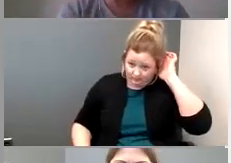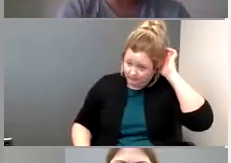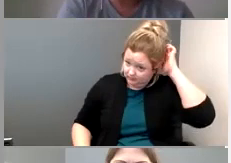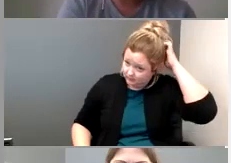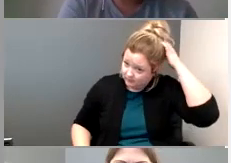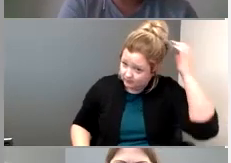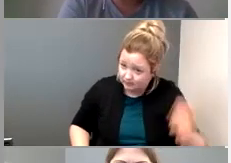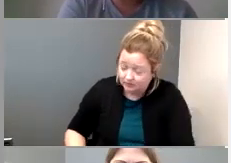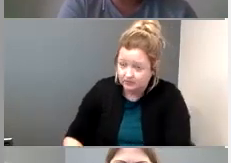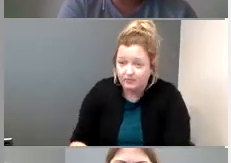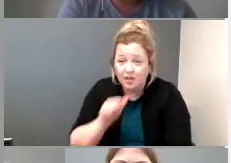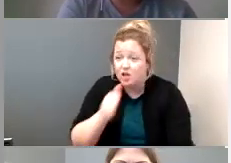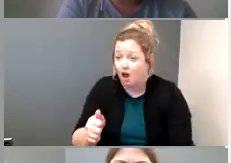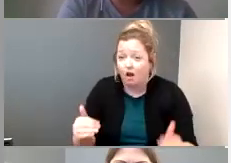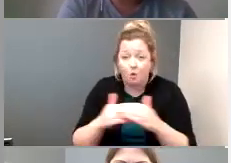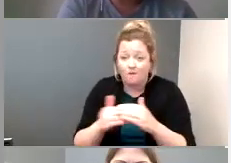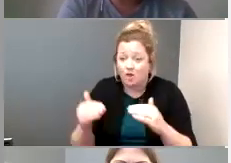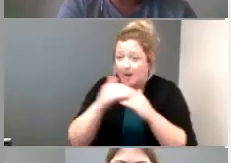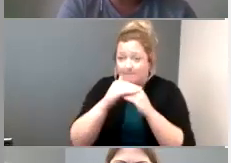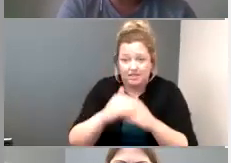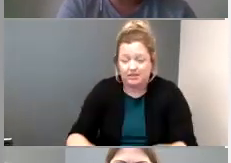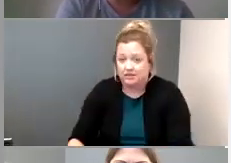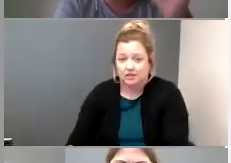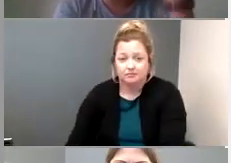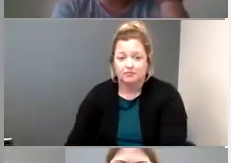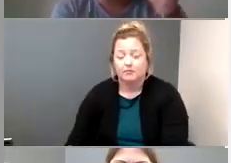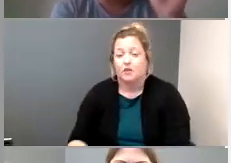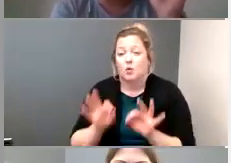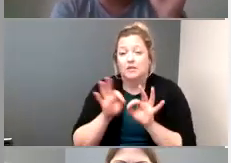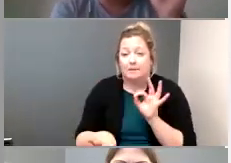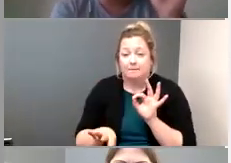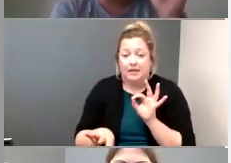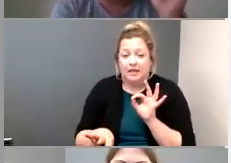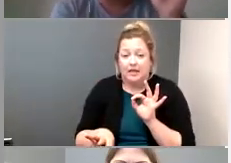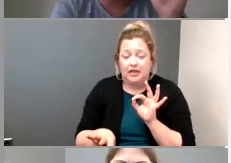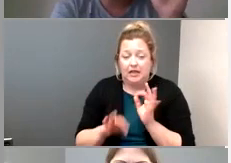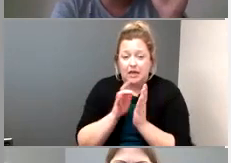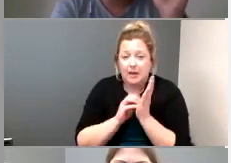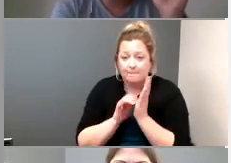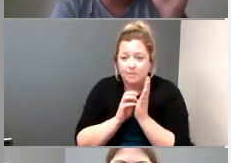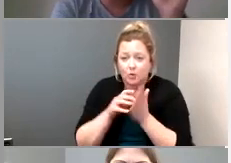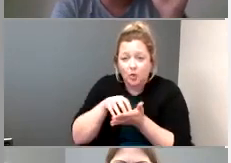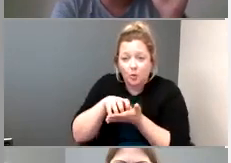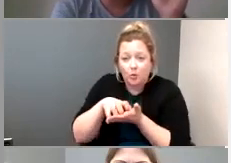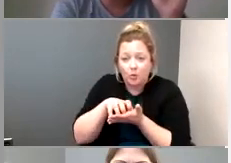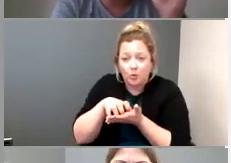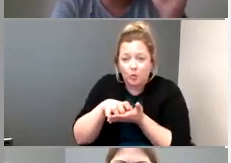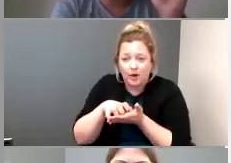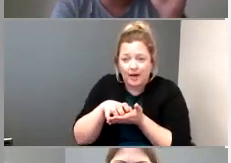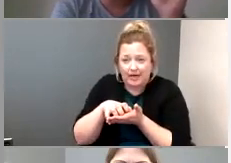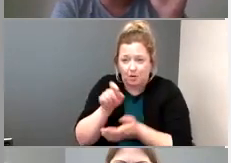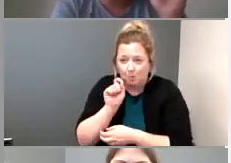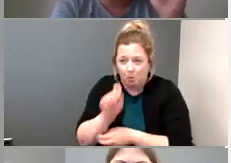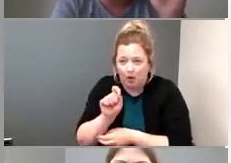not overlapping, you essentially compute the midpoint of your array, sort